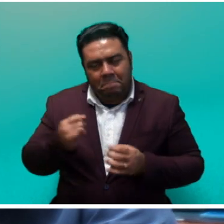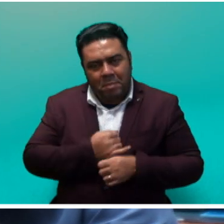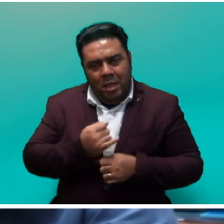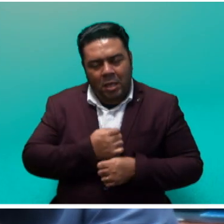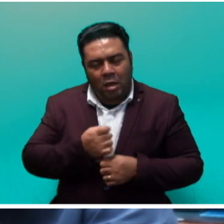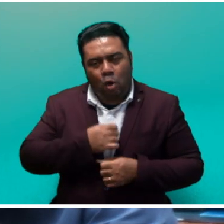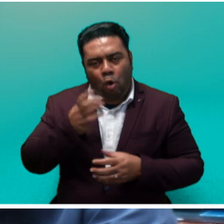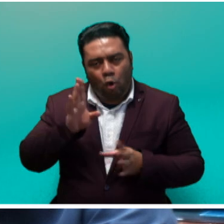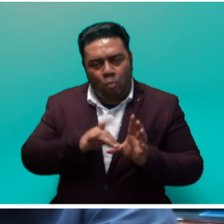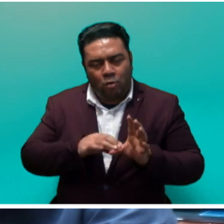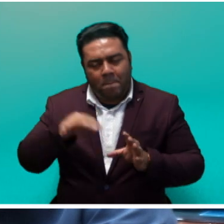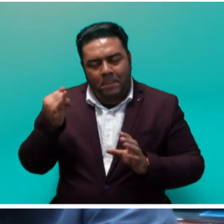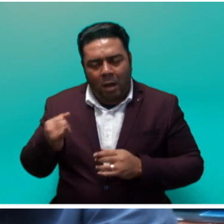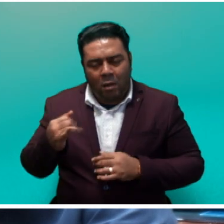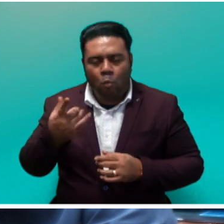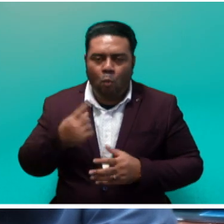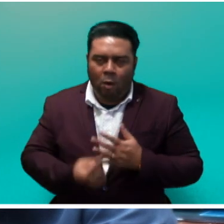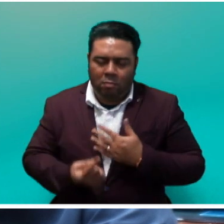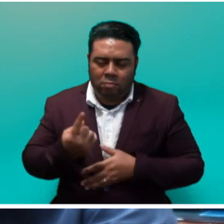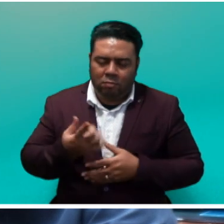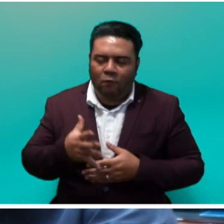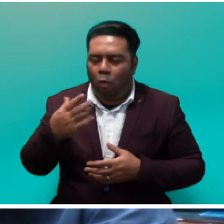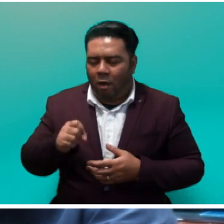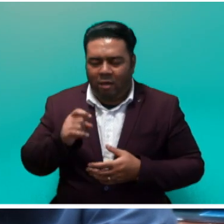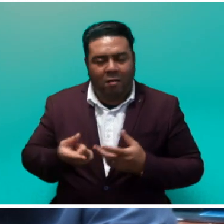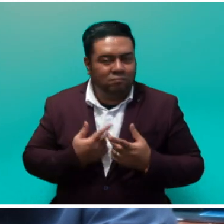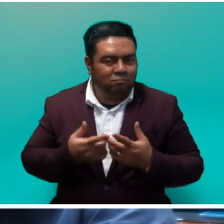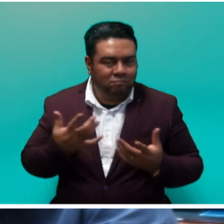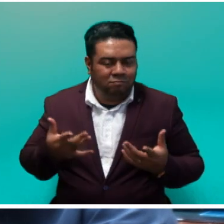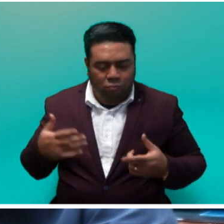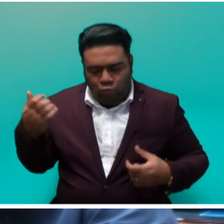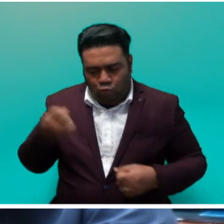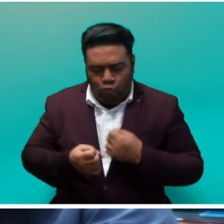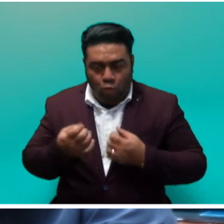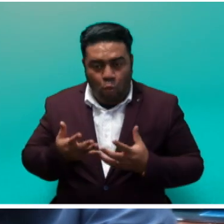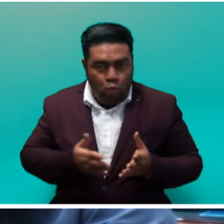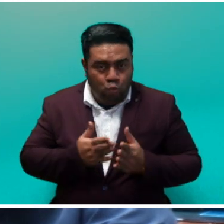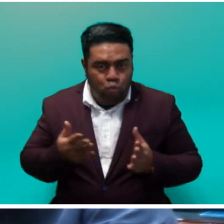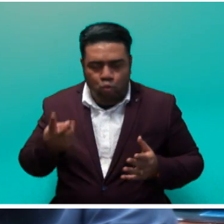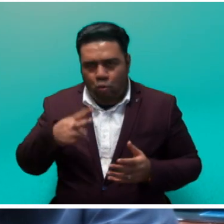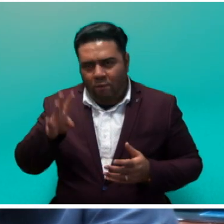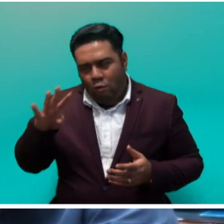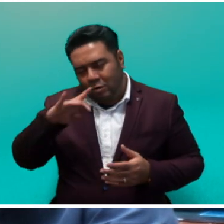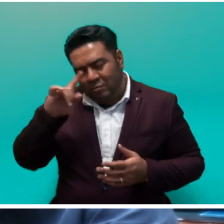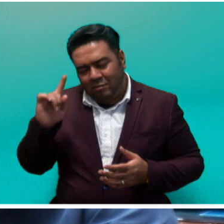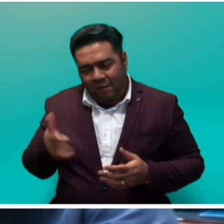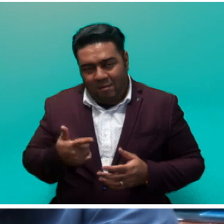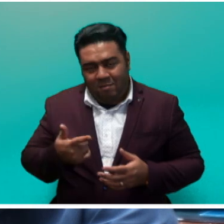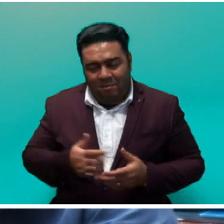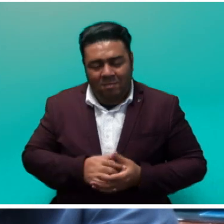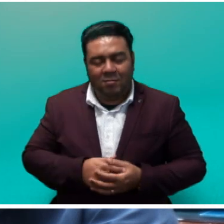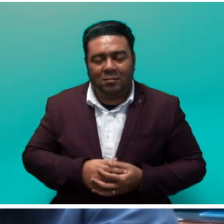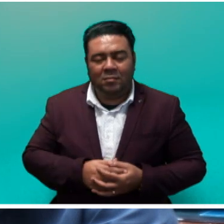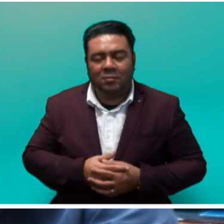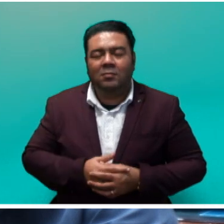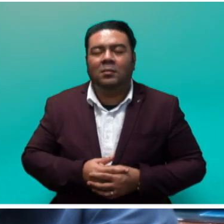up by a managed service that monitors all events and alerts generated 24/7, ensuring proactive and